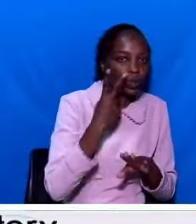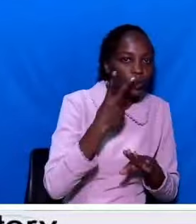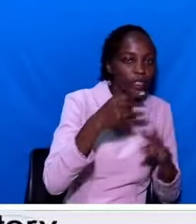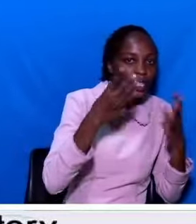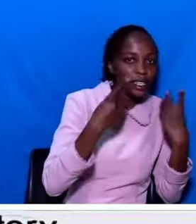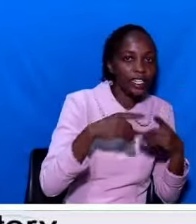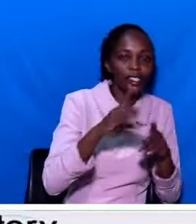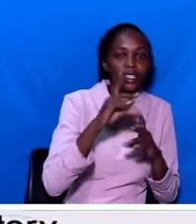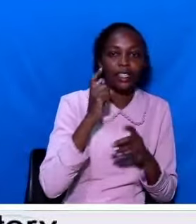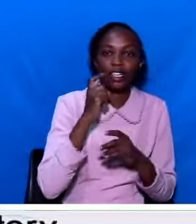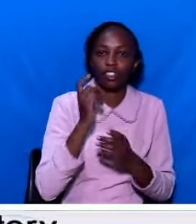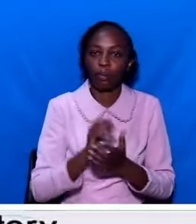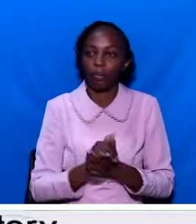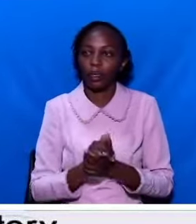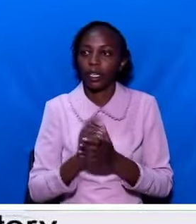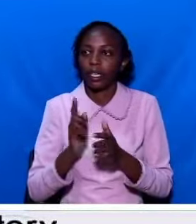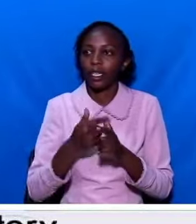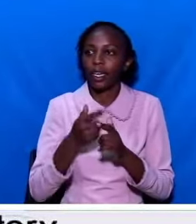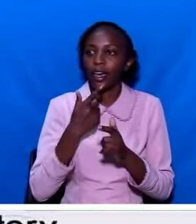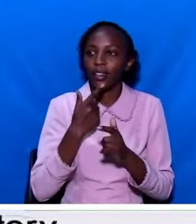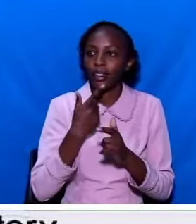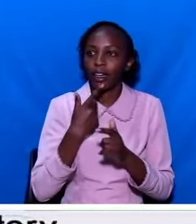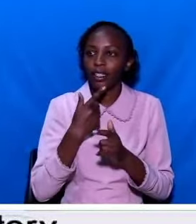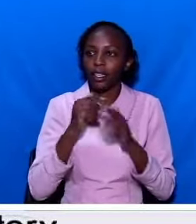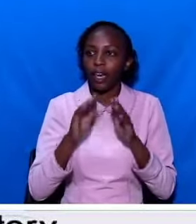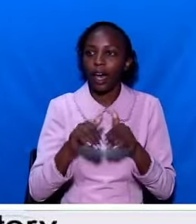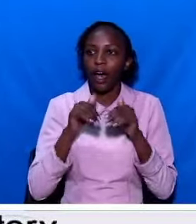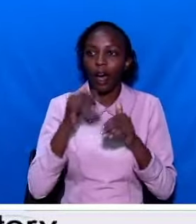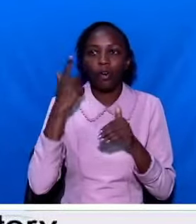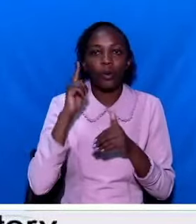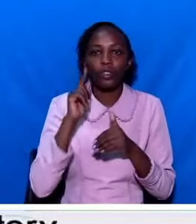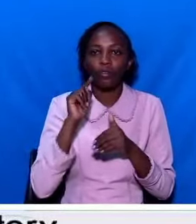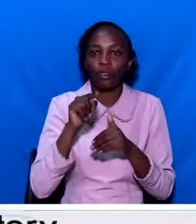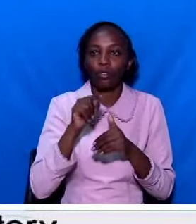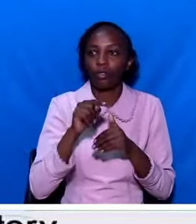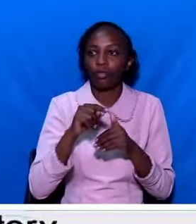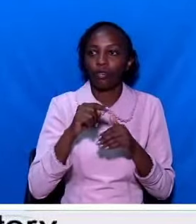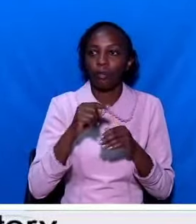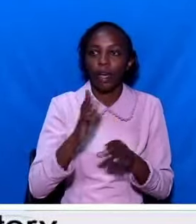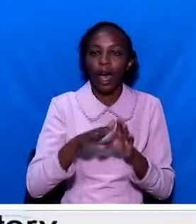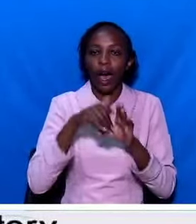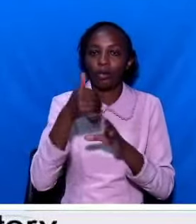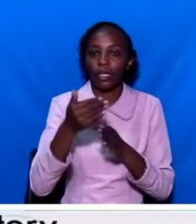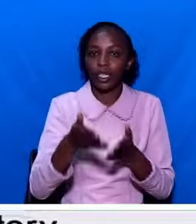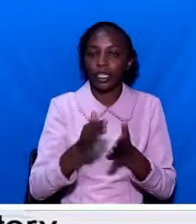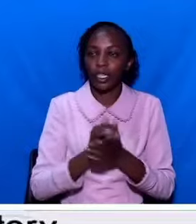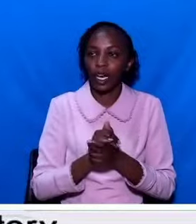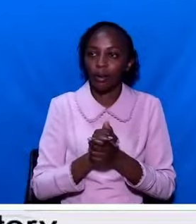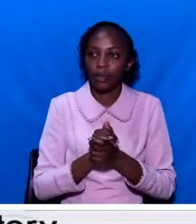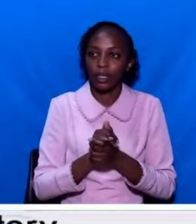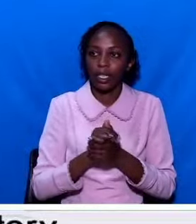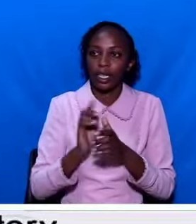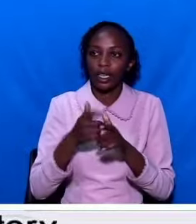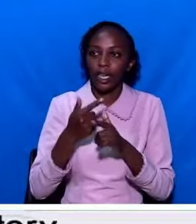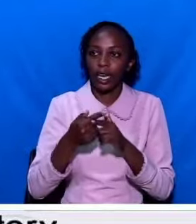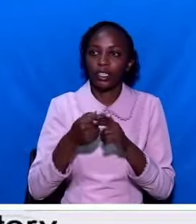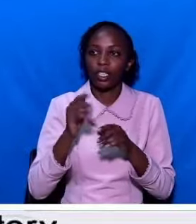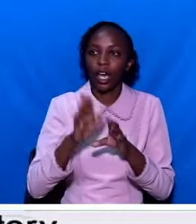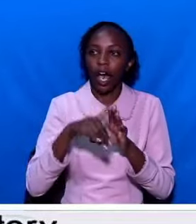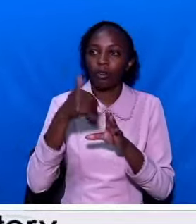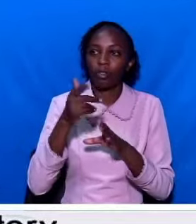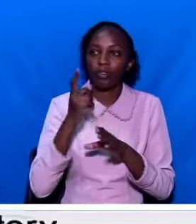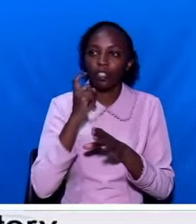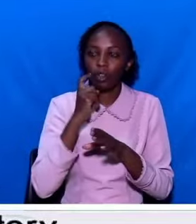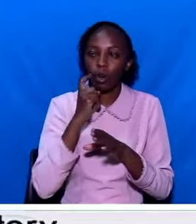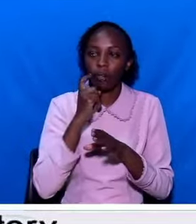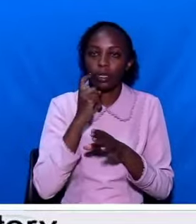shop. So I told her, okay, well, I'll wait for you from out. And then when she walked out of the shop, out